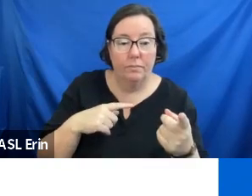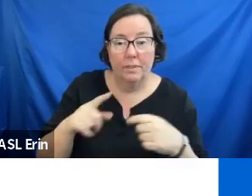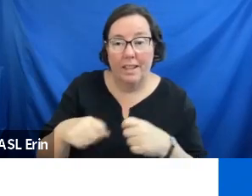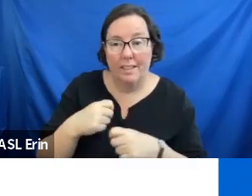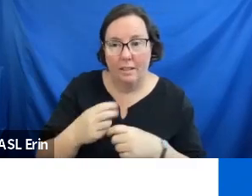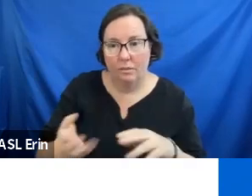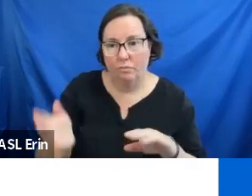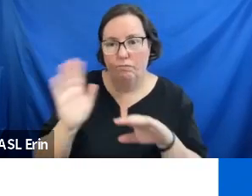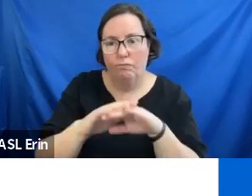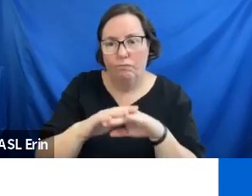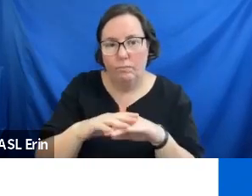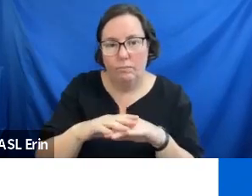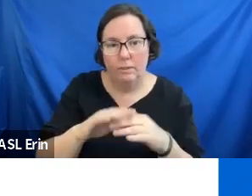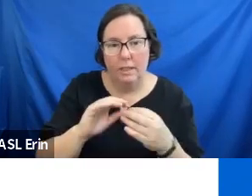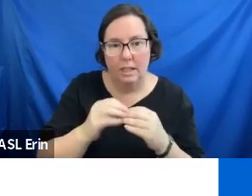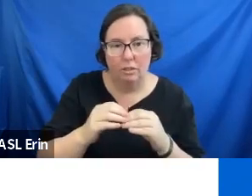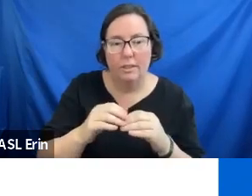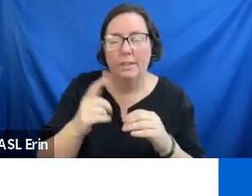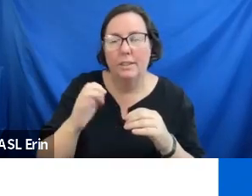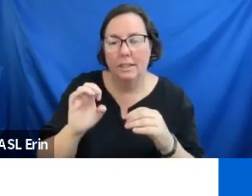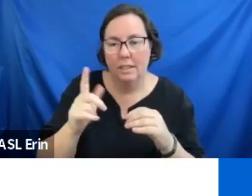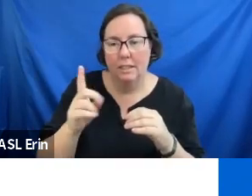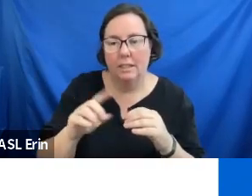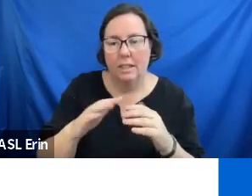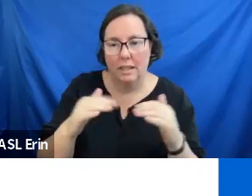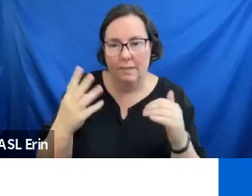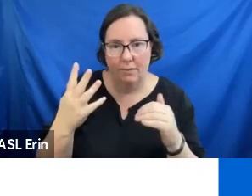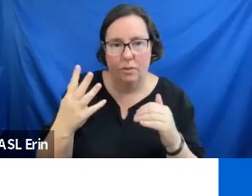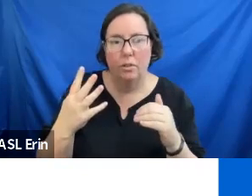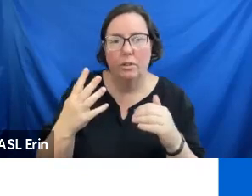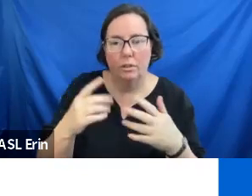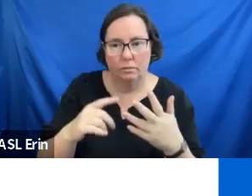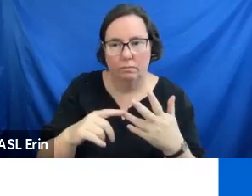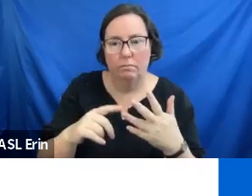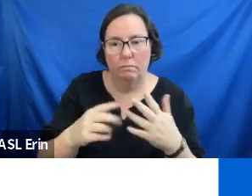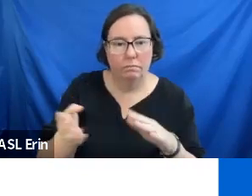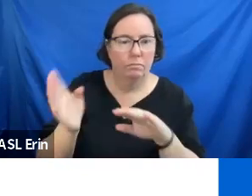greatest increase is in ELD level 4,